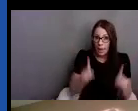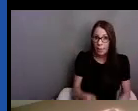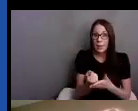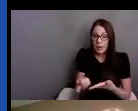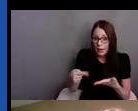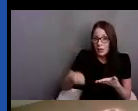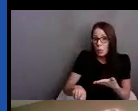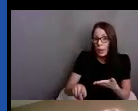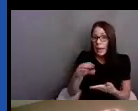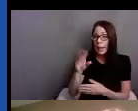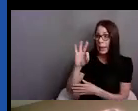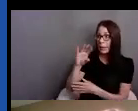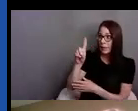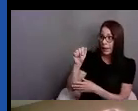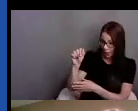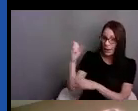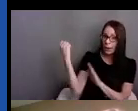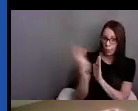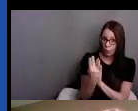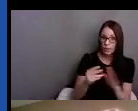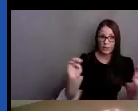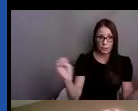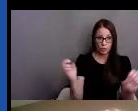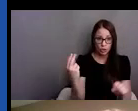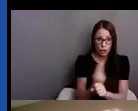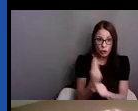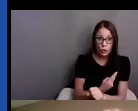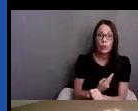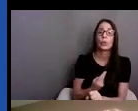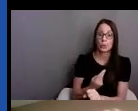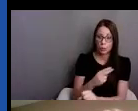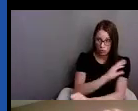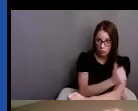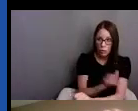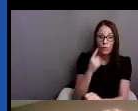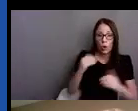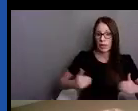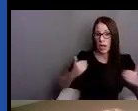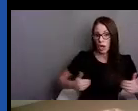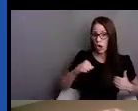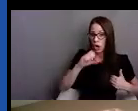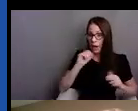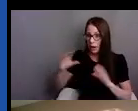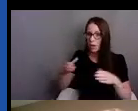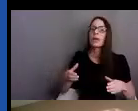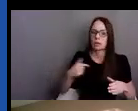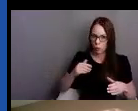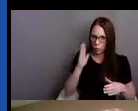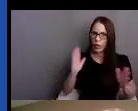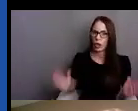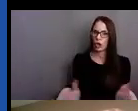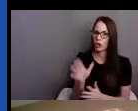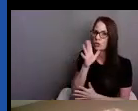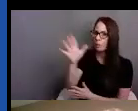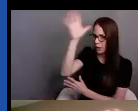the FDA approves the emergency use authorization for those younger age groups, we would certainly encourage parents to vaccinate children